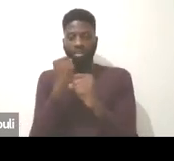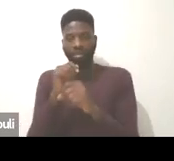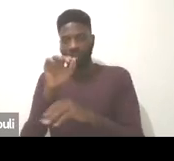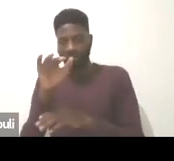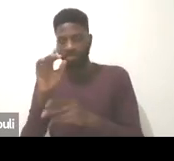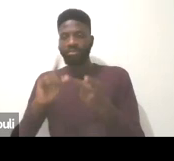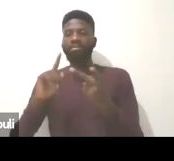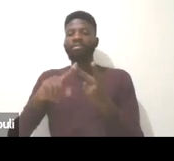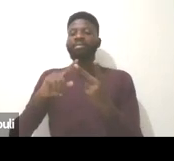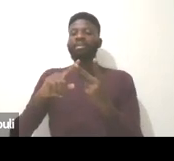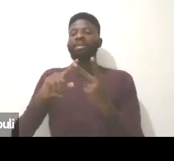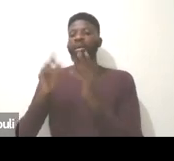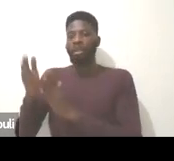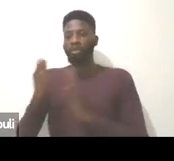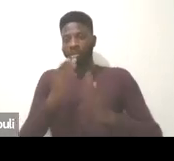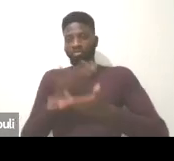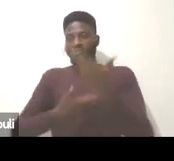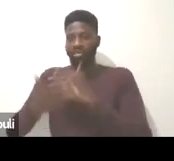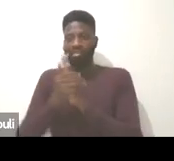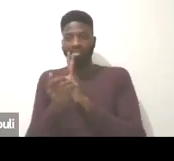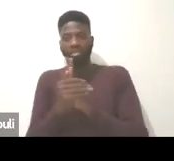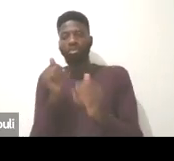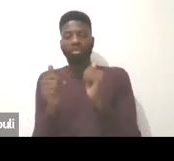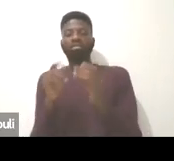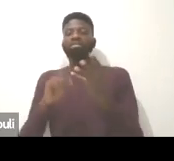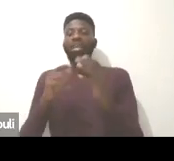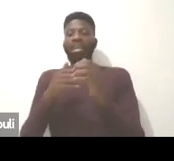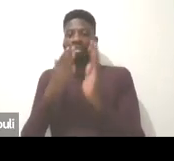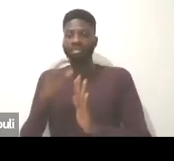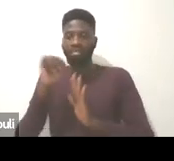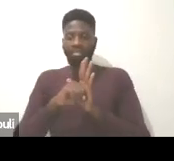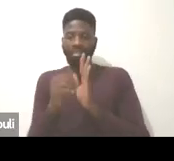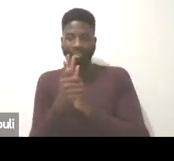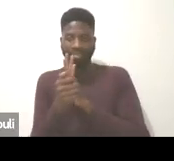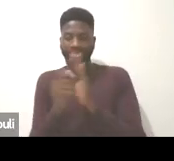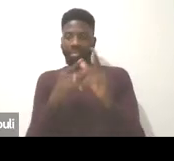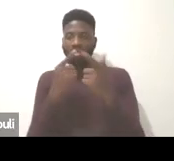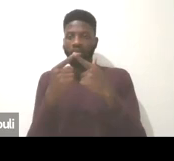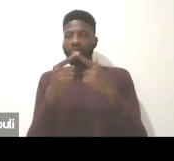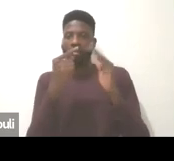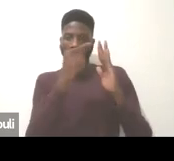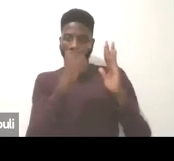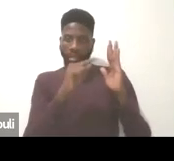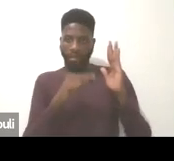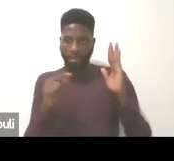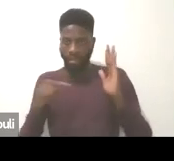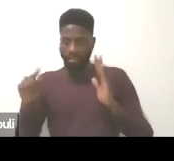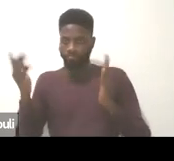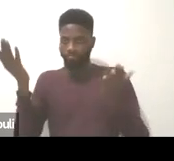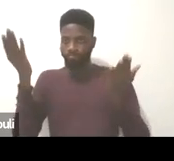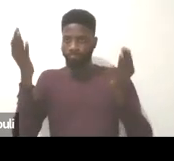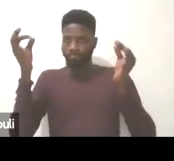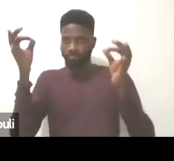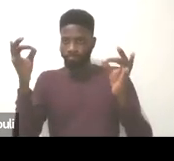interpersonal skills, on your leadership skills. Then they're able to gauge how you're able to answer in those kind of